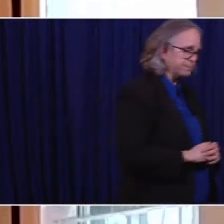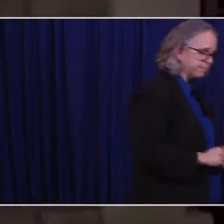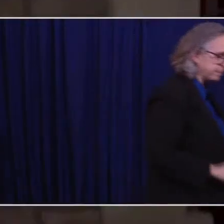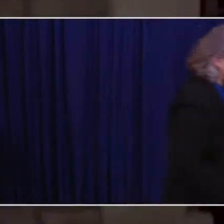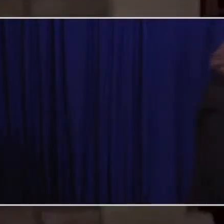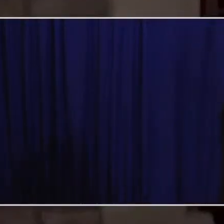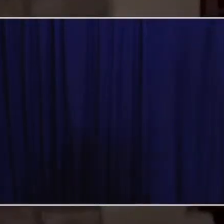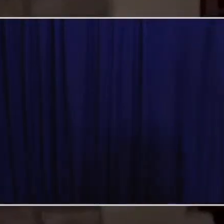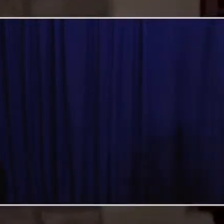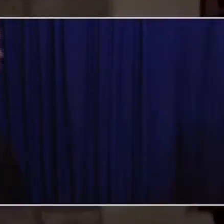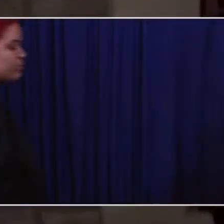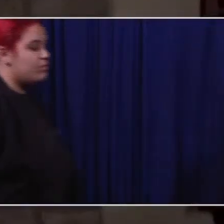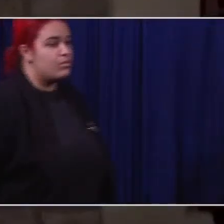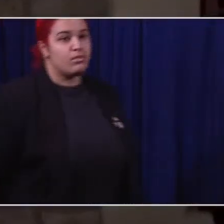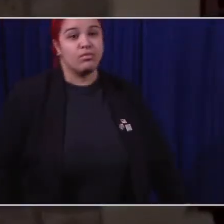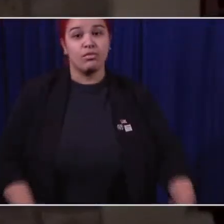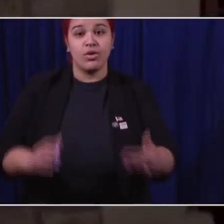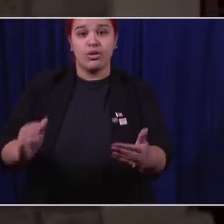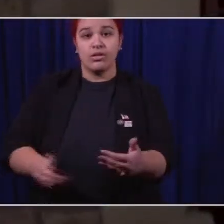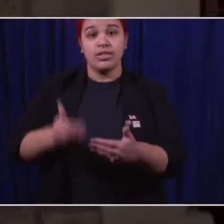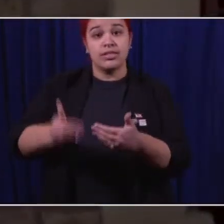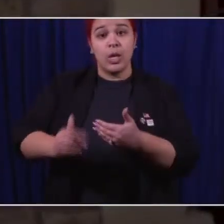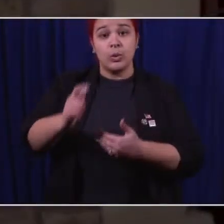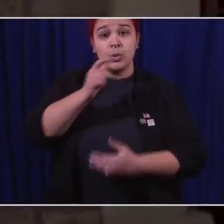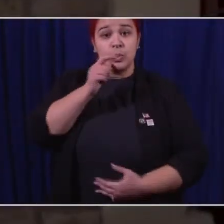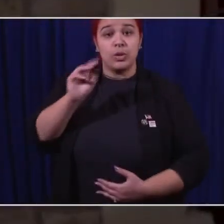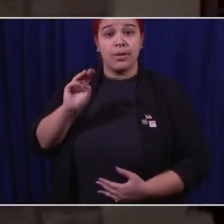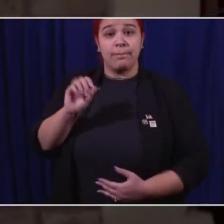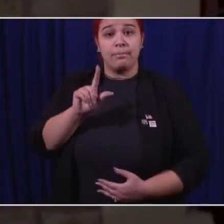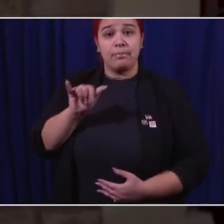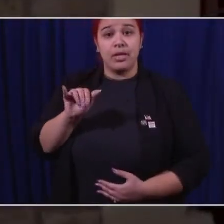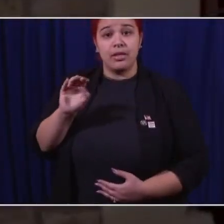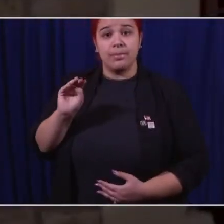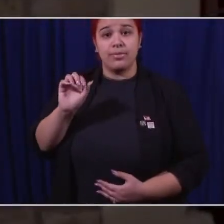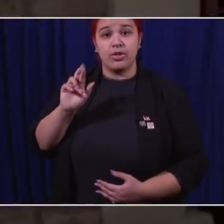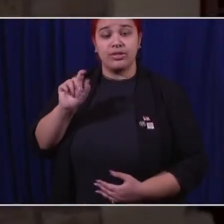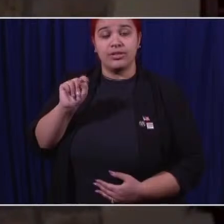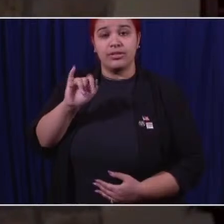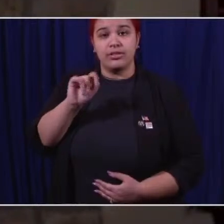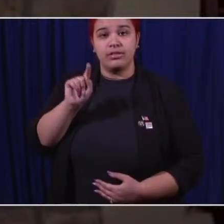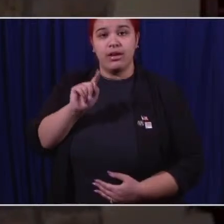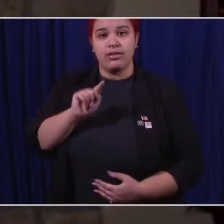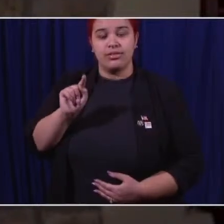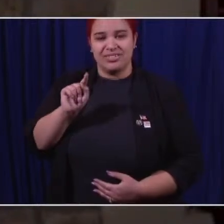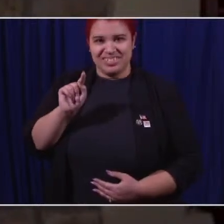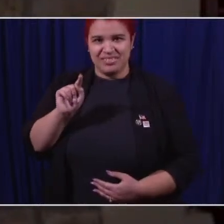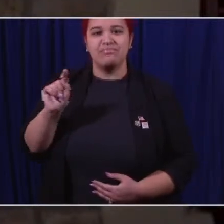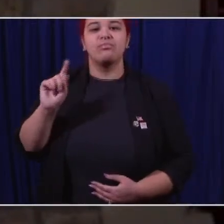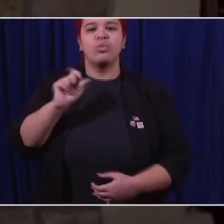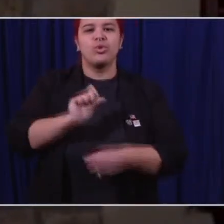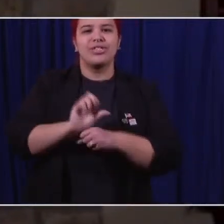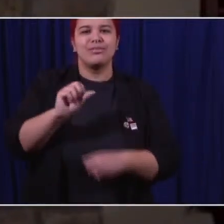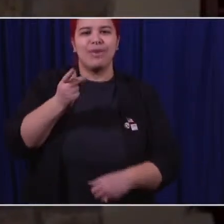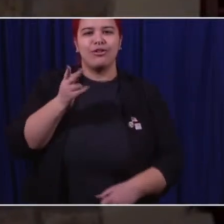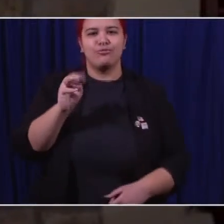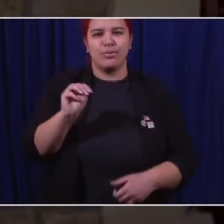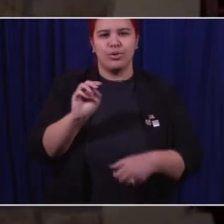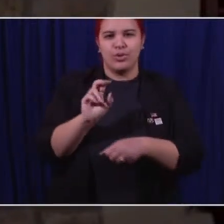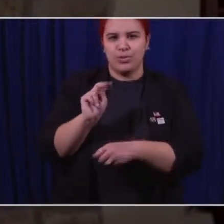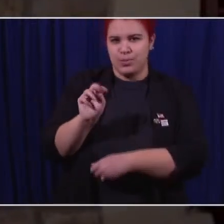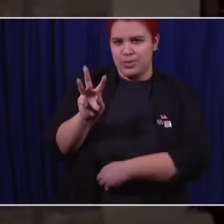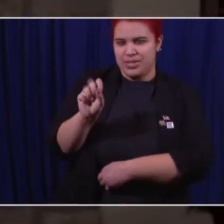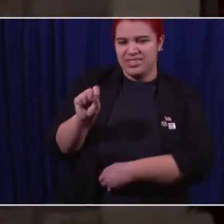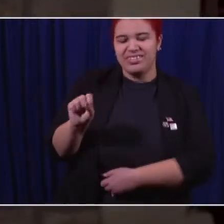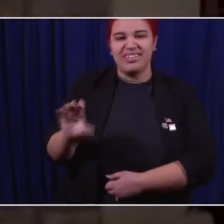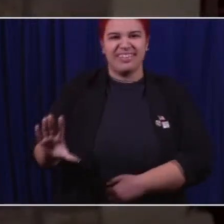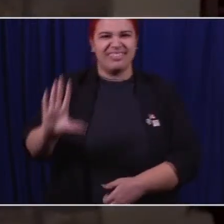Next question is from Molly Martinez at Spectrum News. Hi, Governor. Molly. It's been a little over a week since you've worked